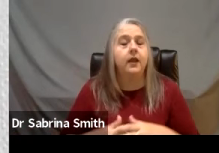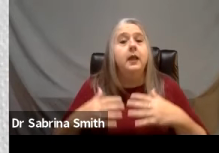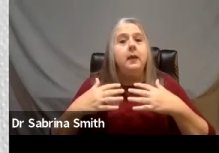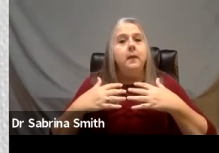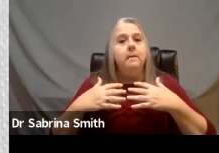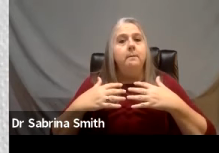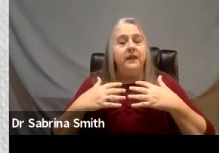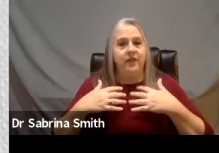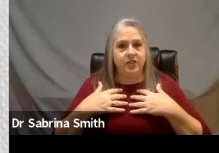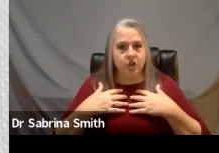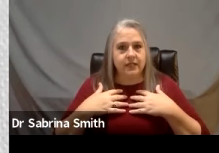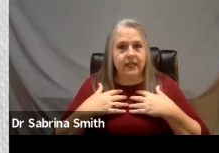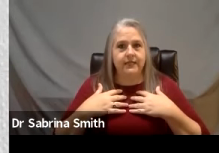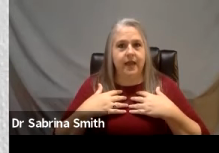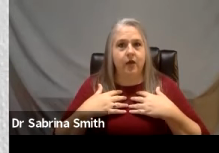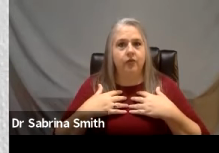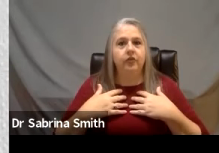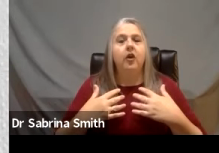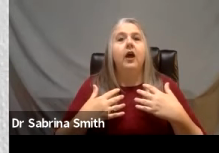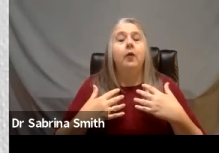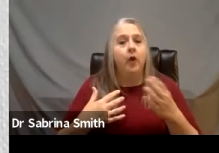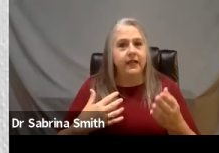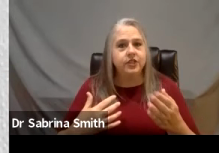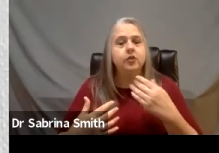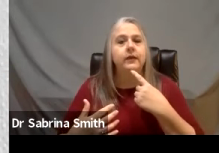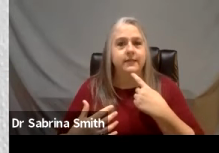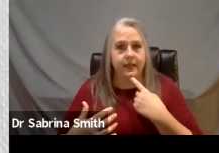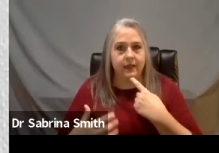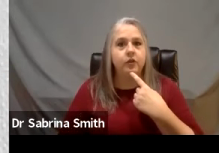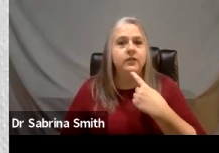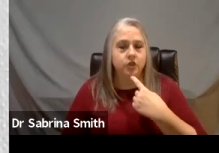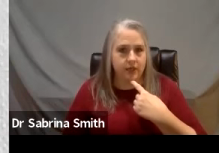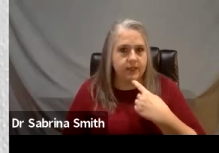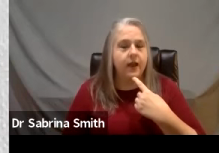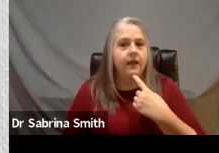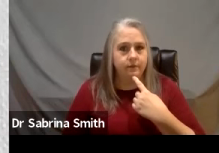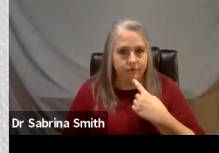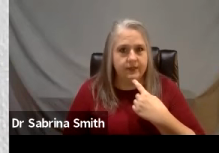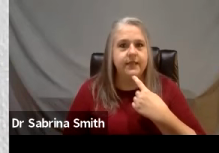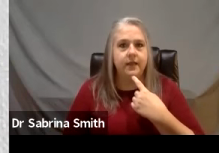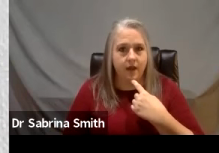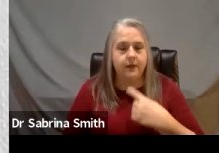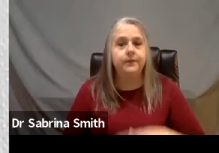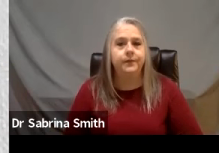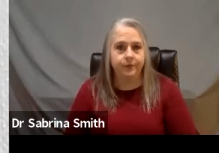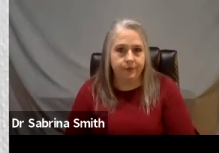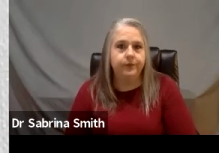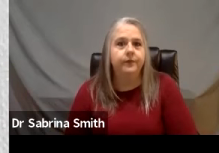behind? But if I start to get in doubt, what I do is I give you this trust nod, this head